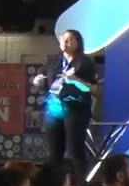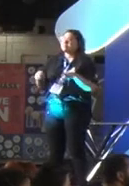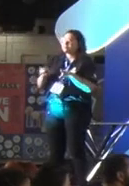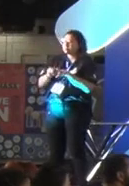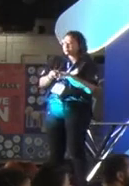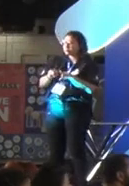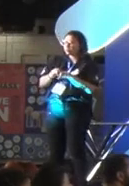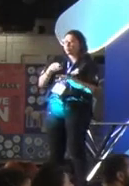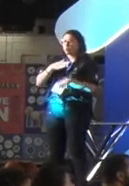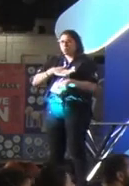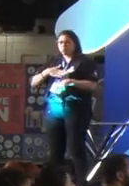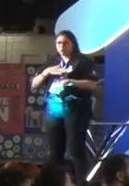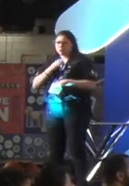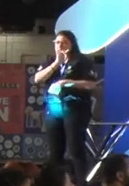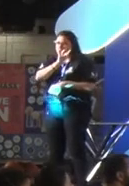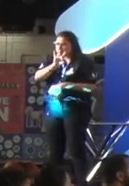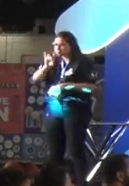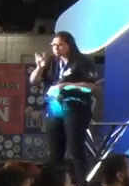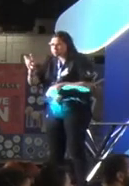careful about